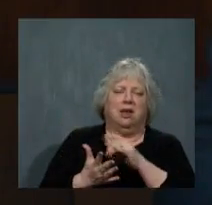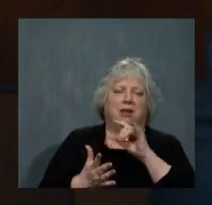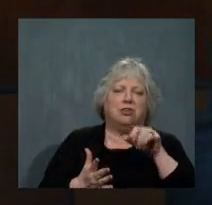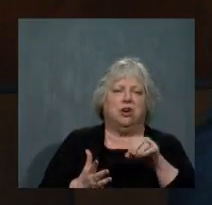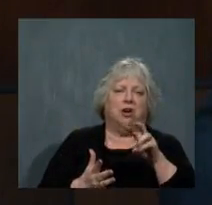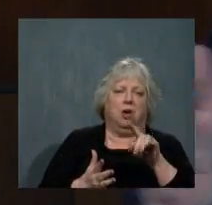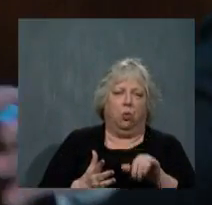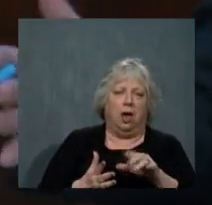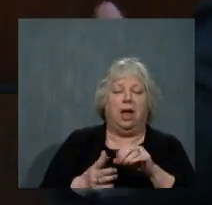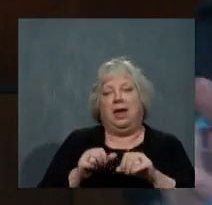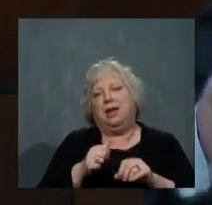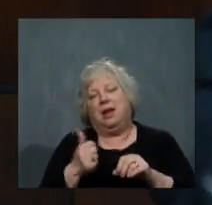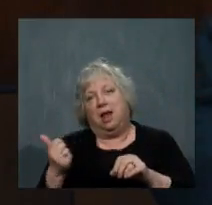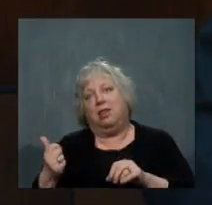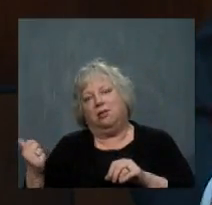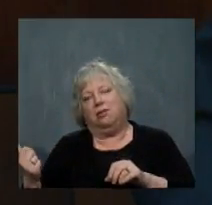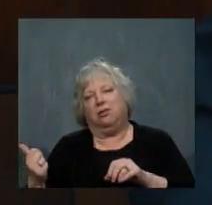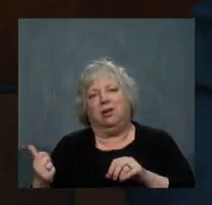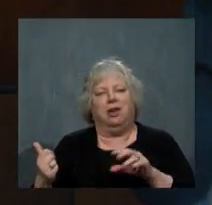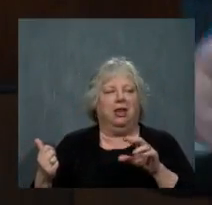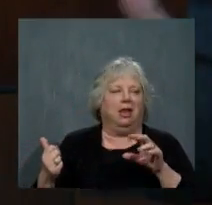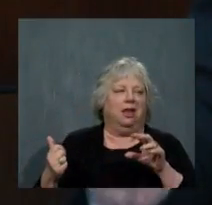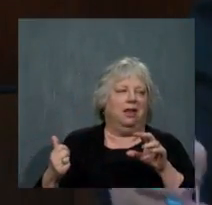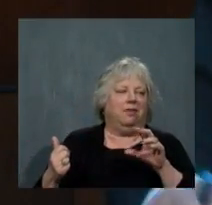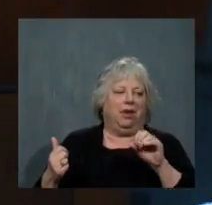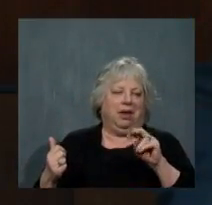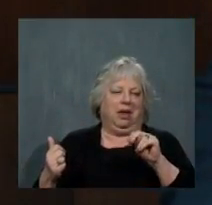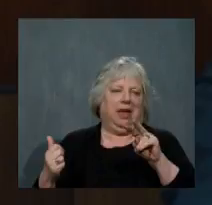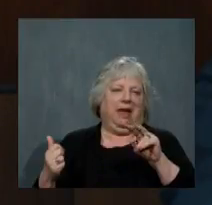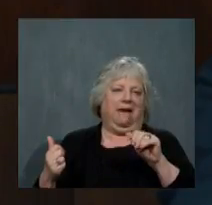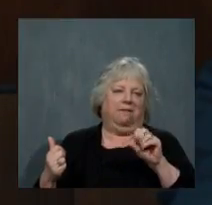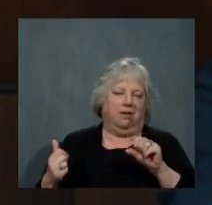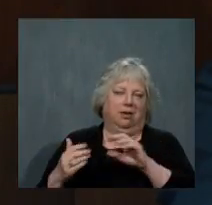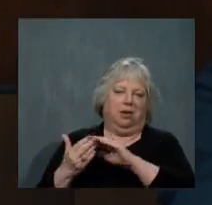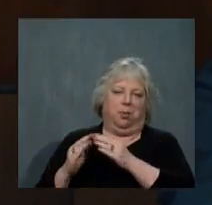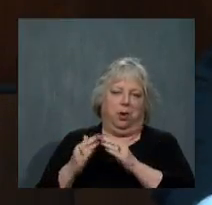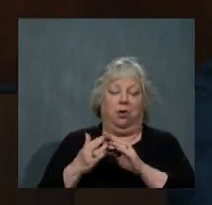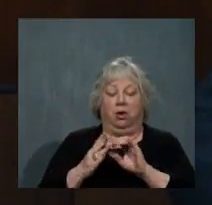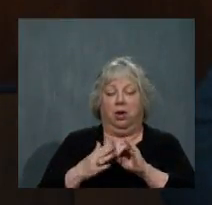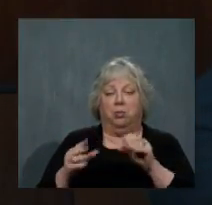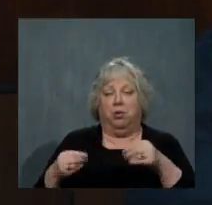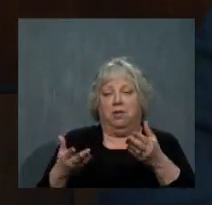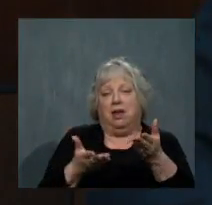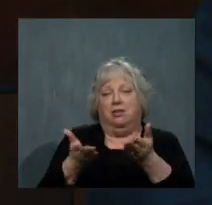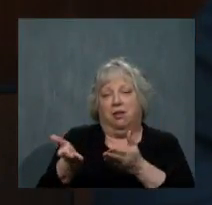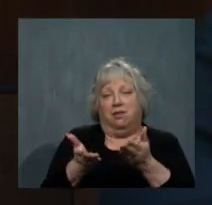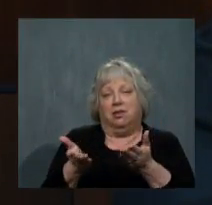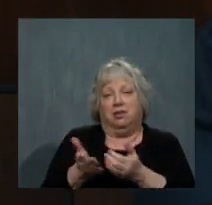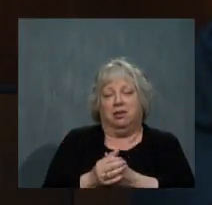that Jericho Way and others, the Canvas community and others, provide these services for. So,